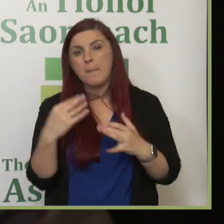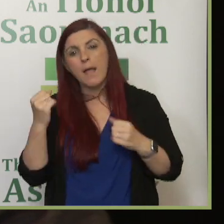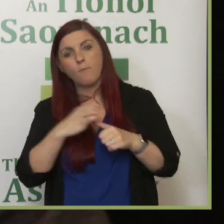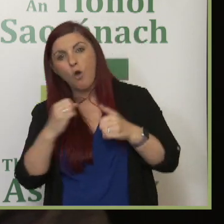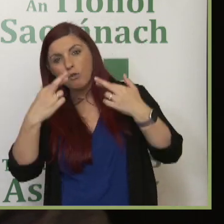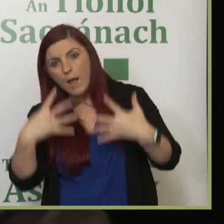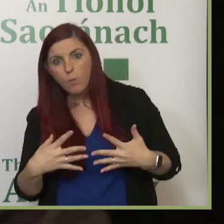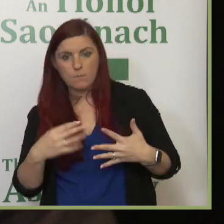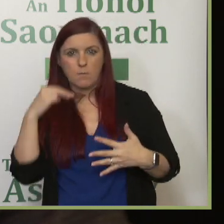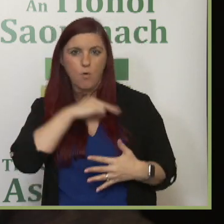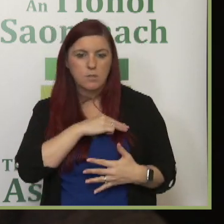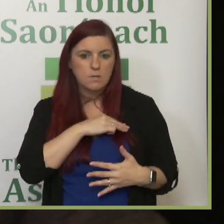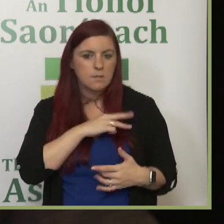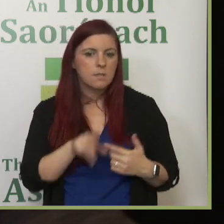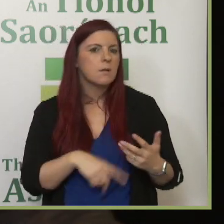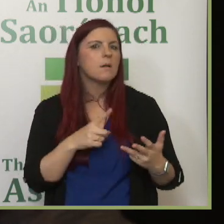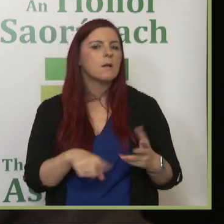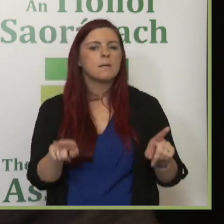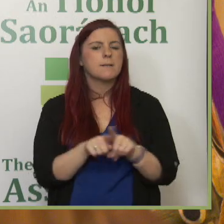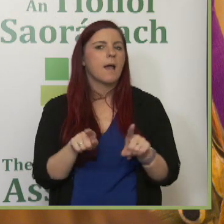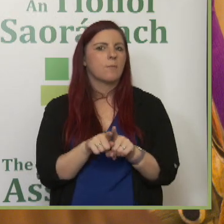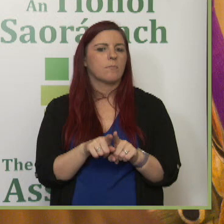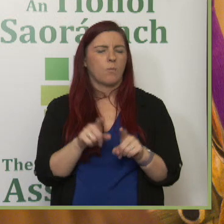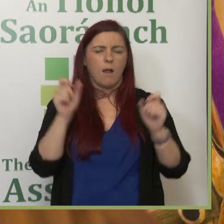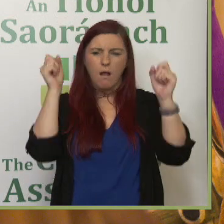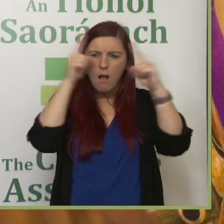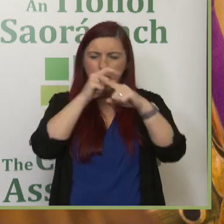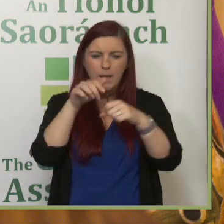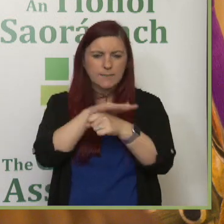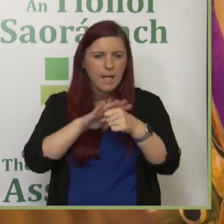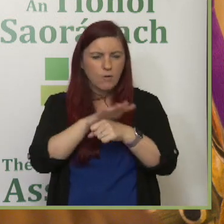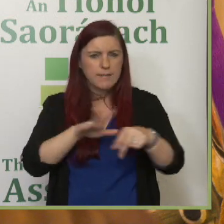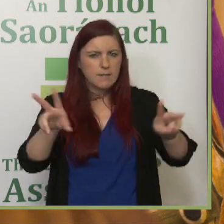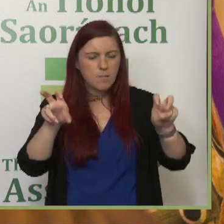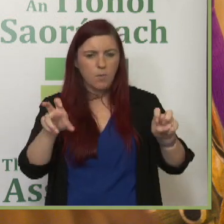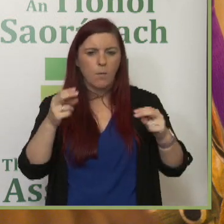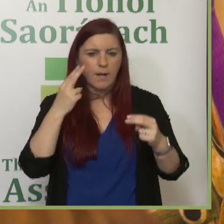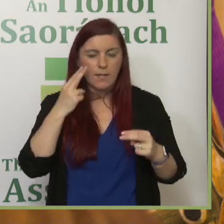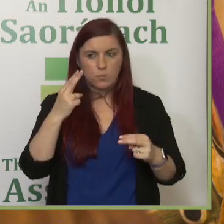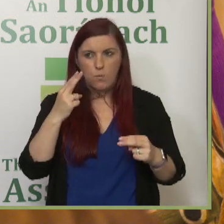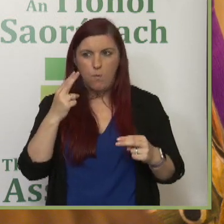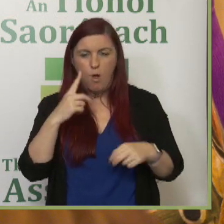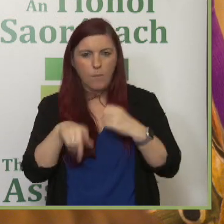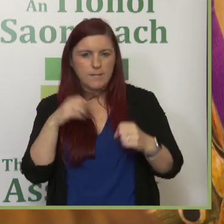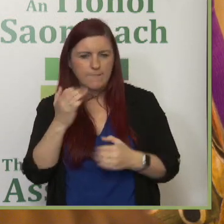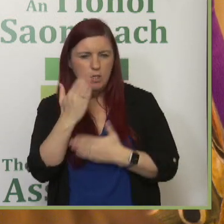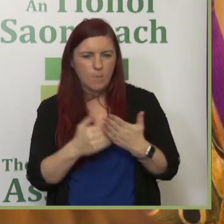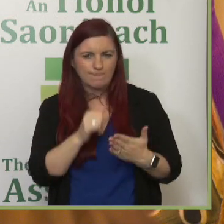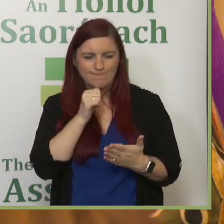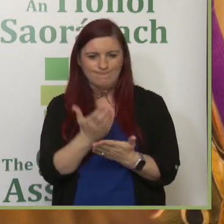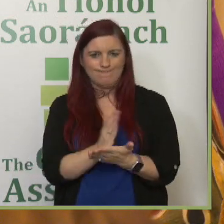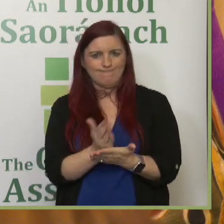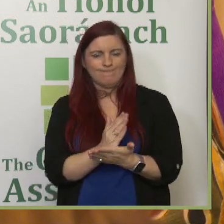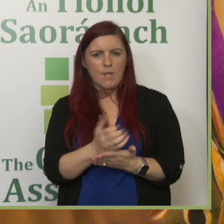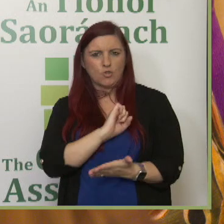important. There's also, in such a complex area, there's always going to be considerable uncertainty. And we cannot assume that what works